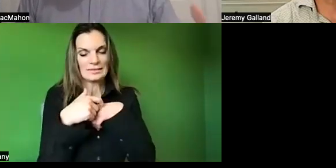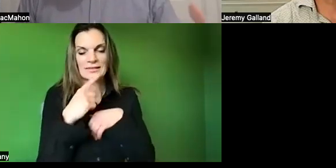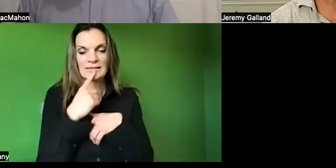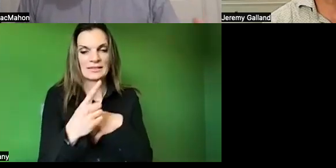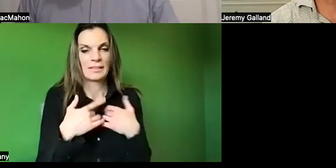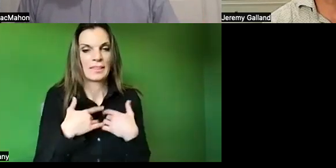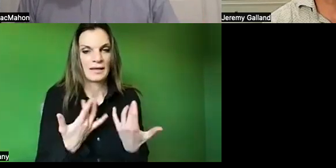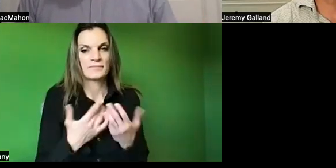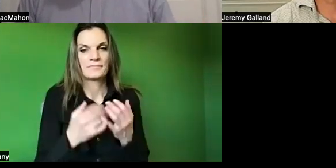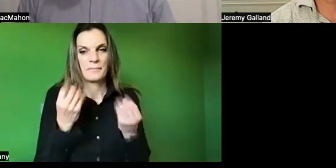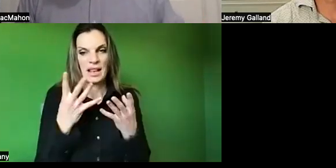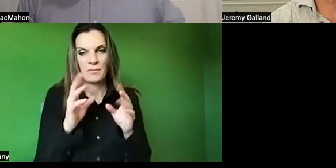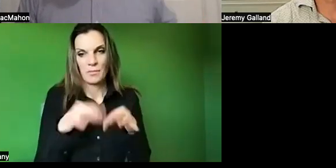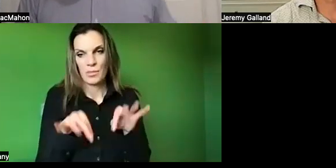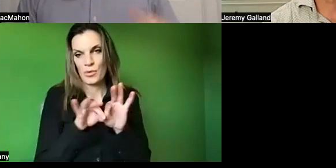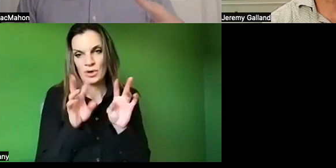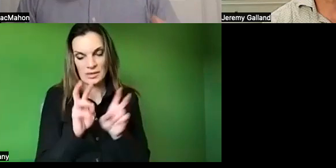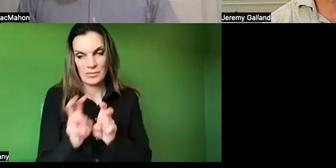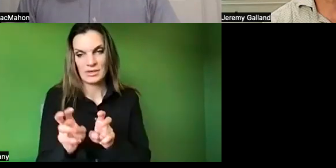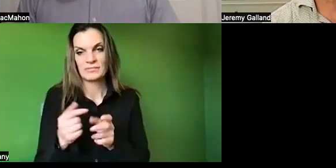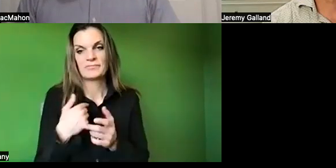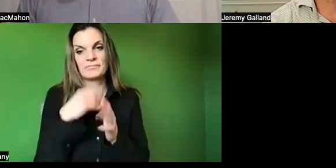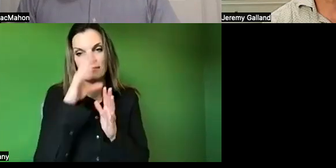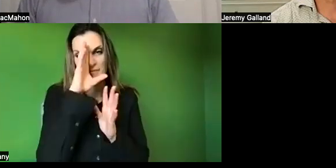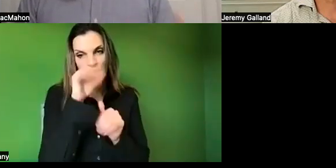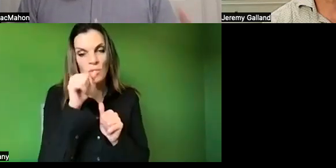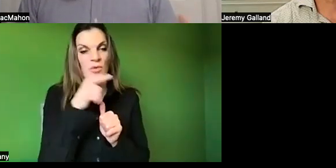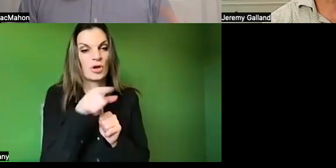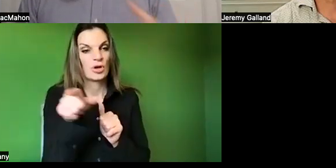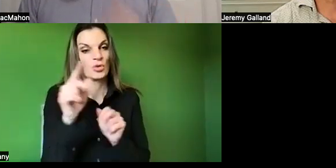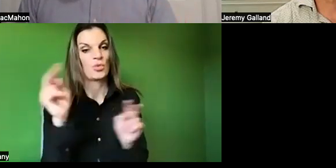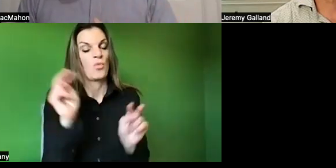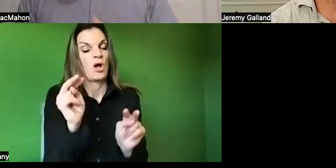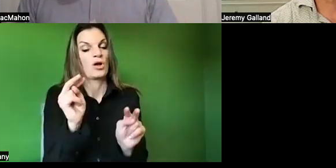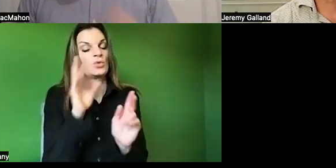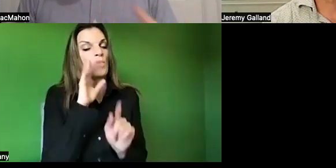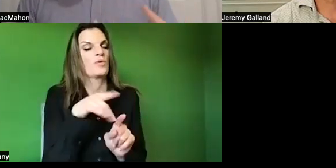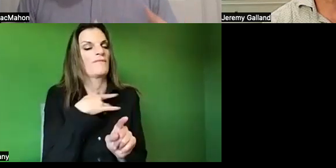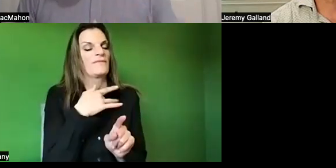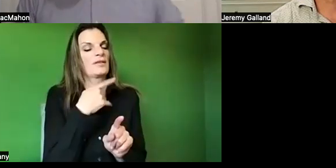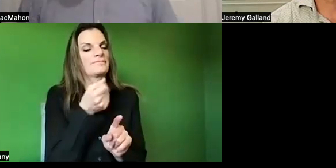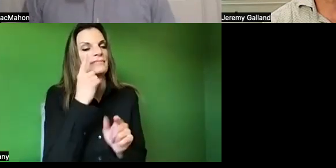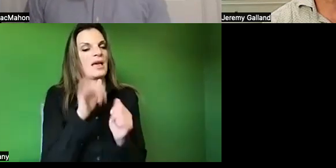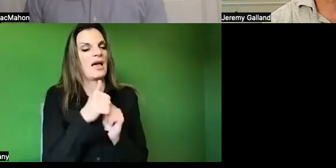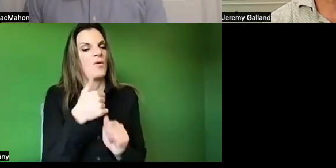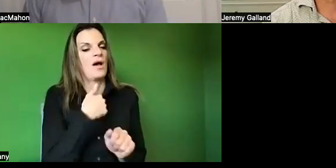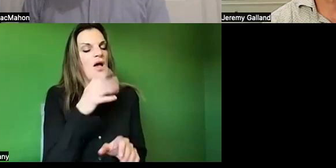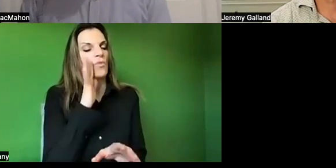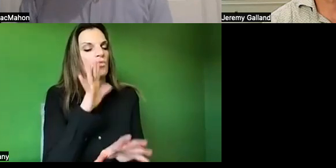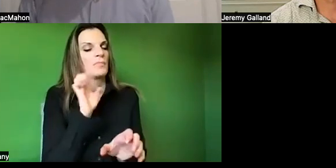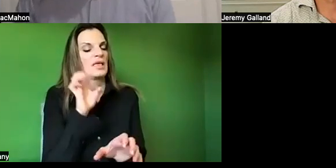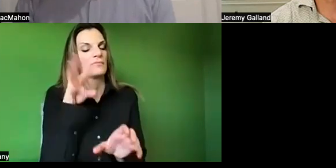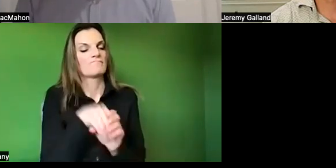many and varied important topics that will come before a board. I hope that I've given everybody watching a sense of how I'd approach my board duties if I was fortunate enough to be